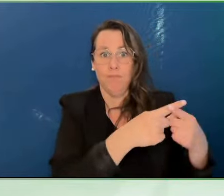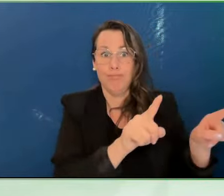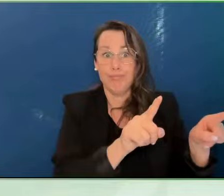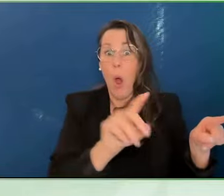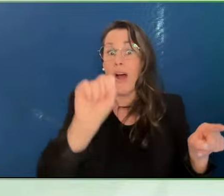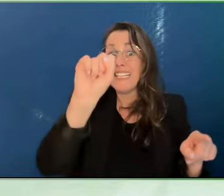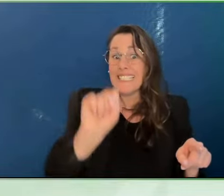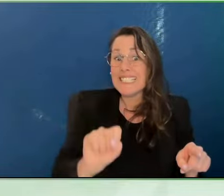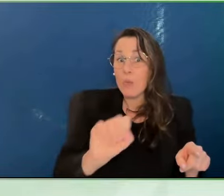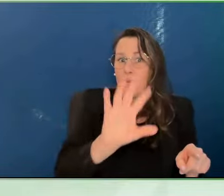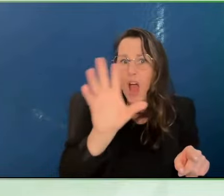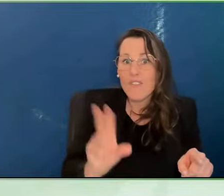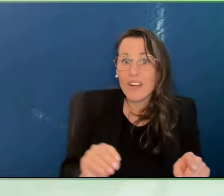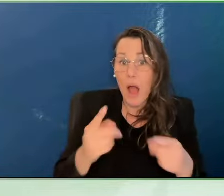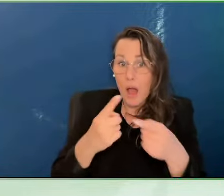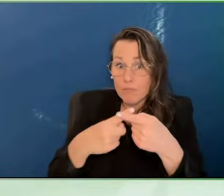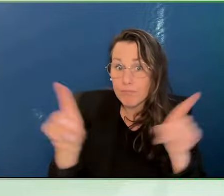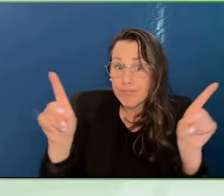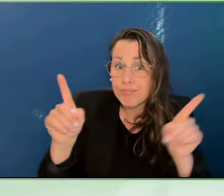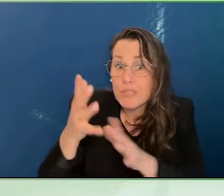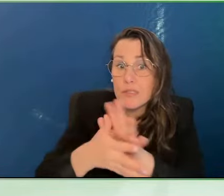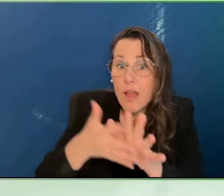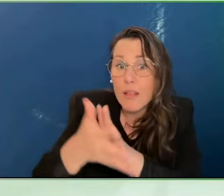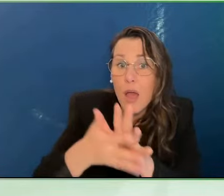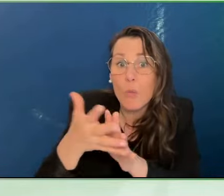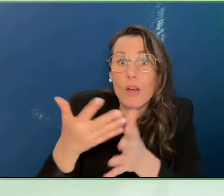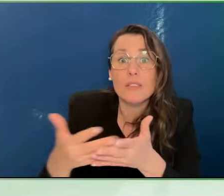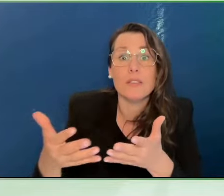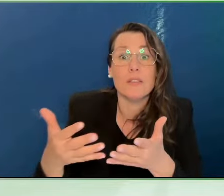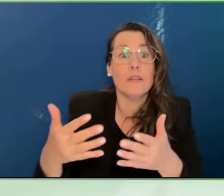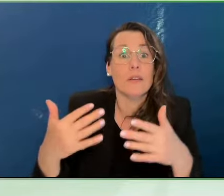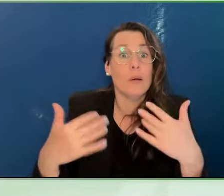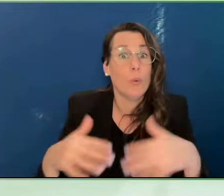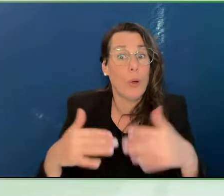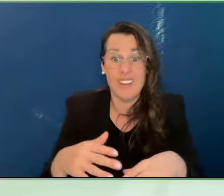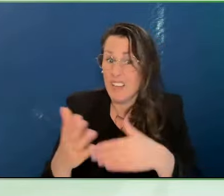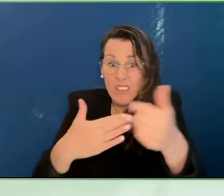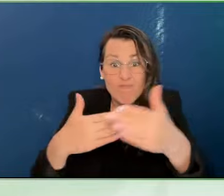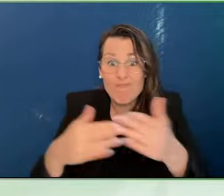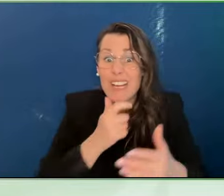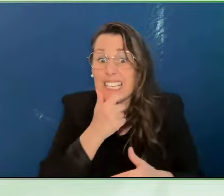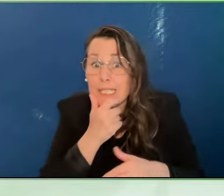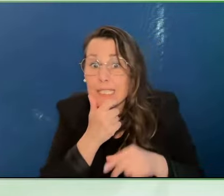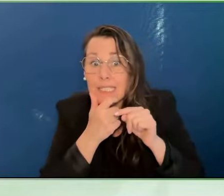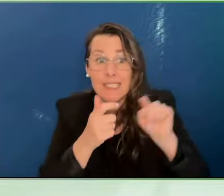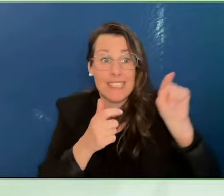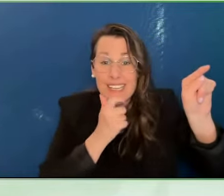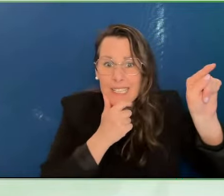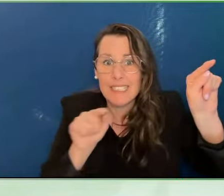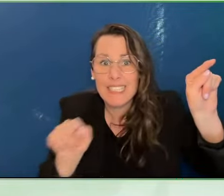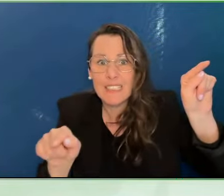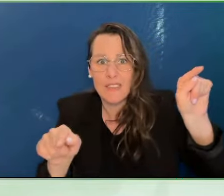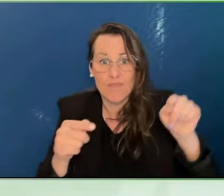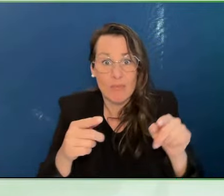something we have to do when it comes to accessibility. We use live captions. And live captions are complex because if you use